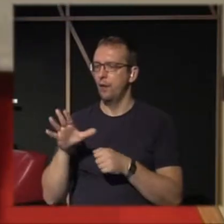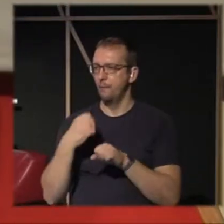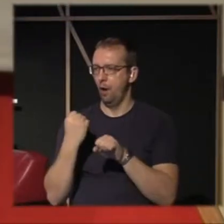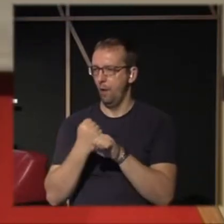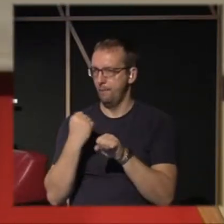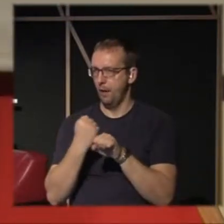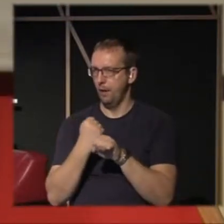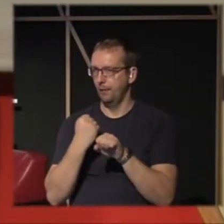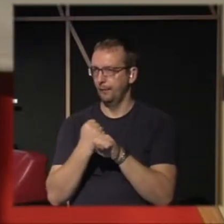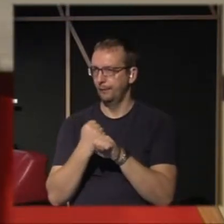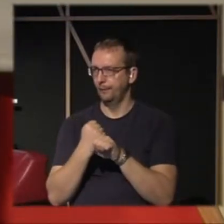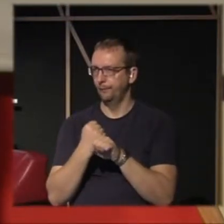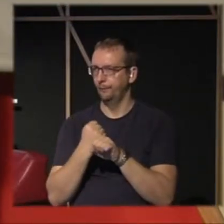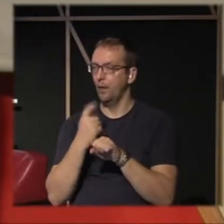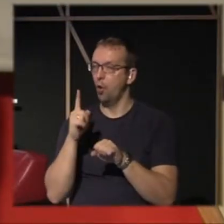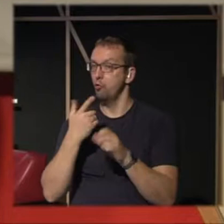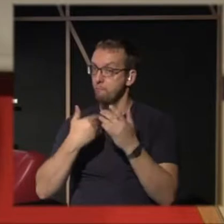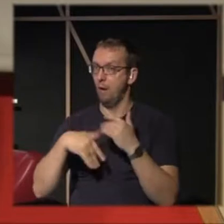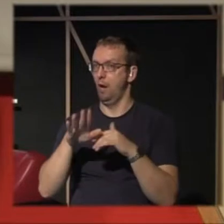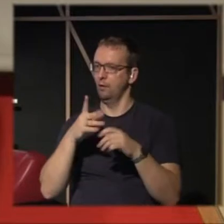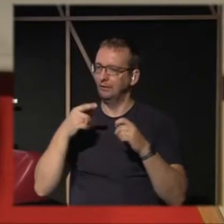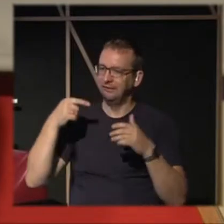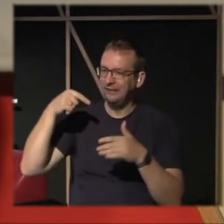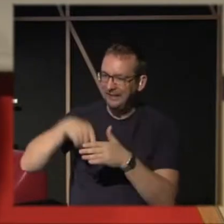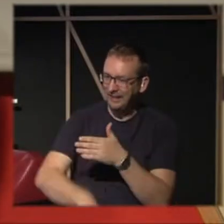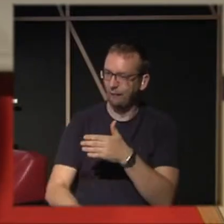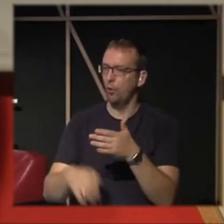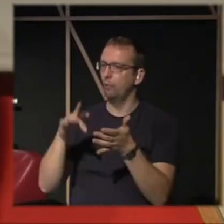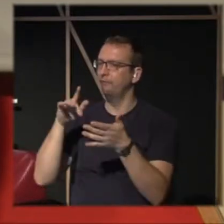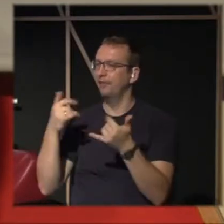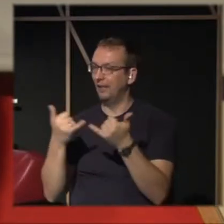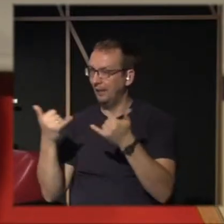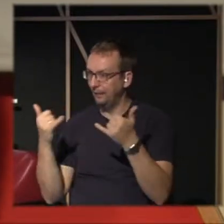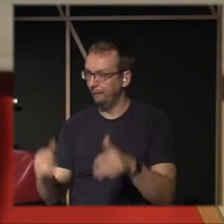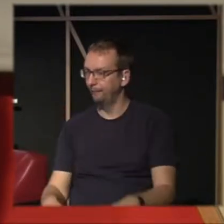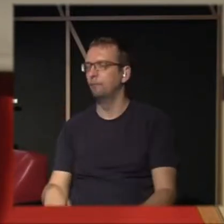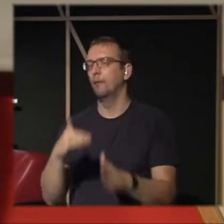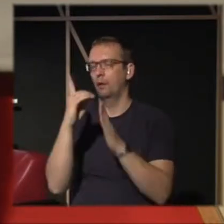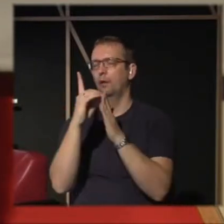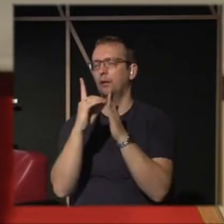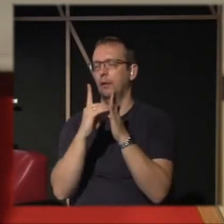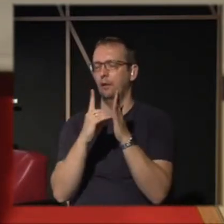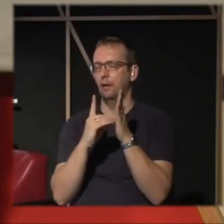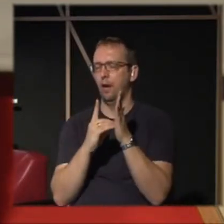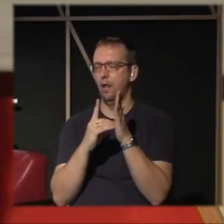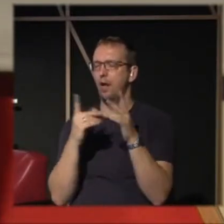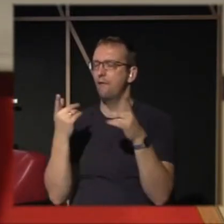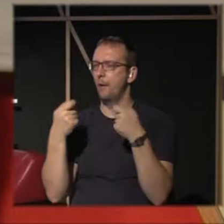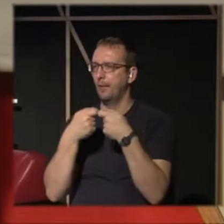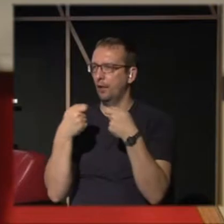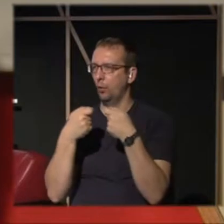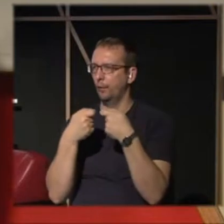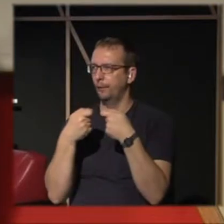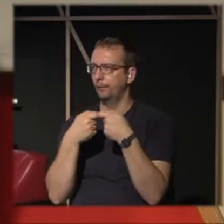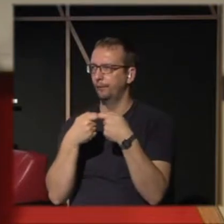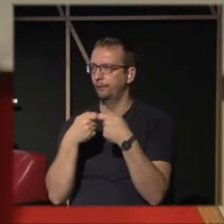system, get away from mobile and fixed fan embassies, but going with modern times, but still